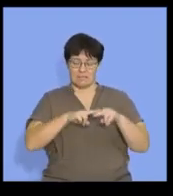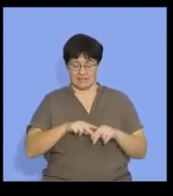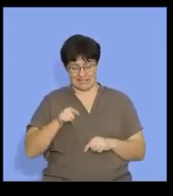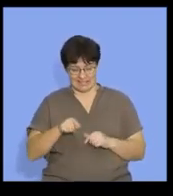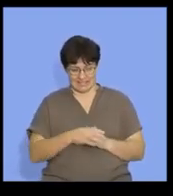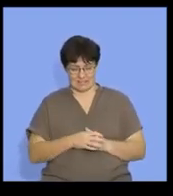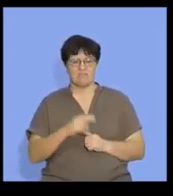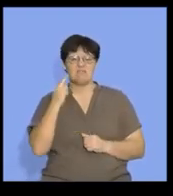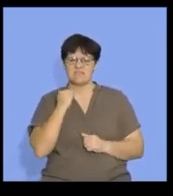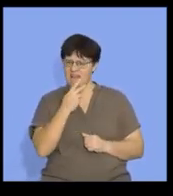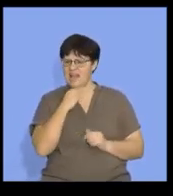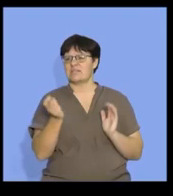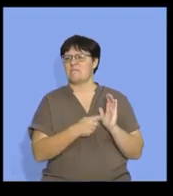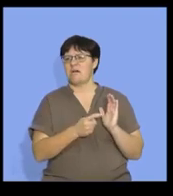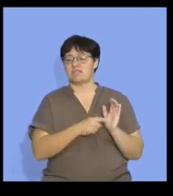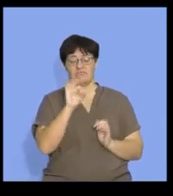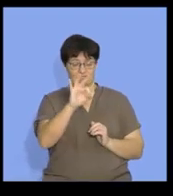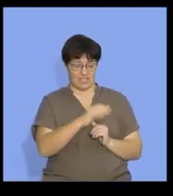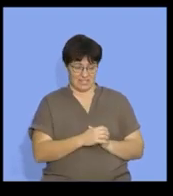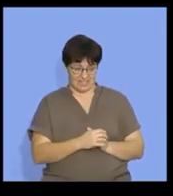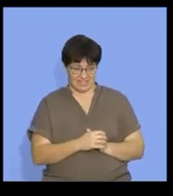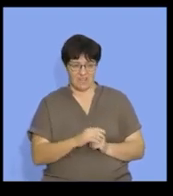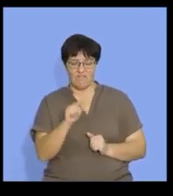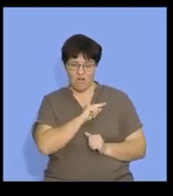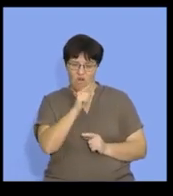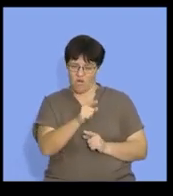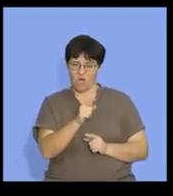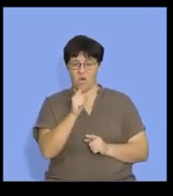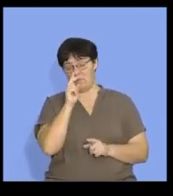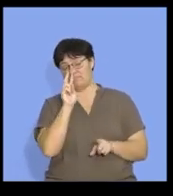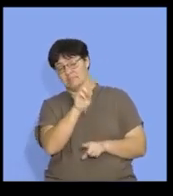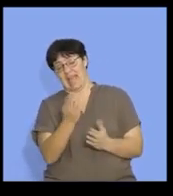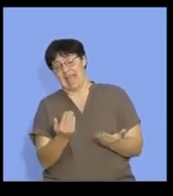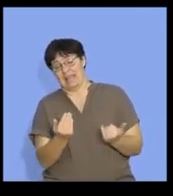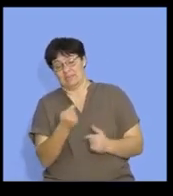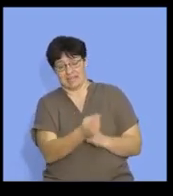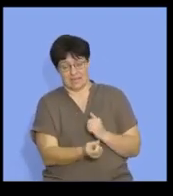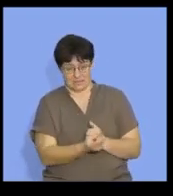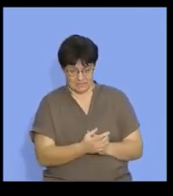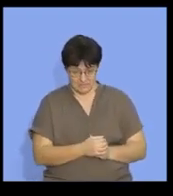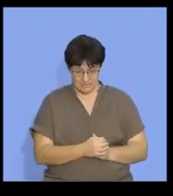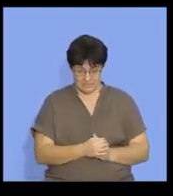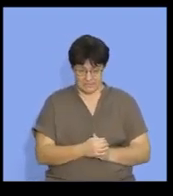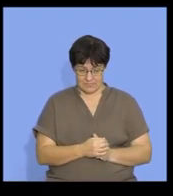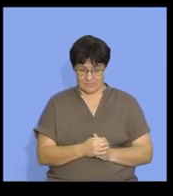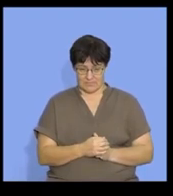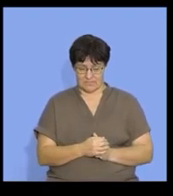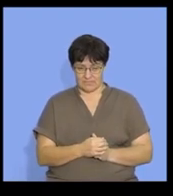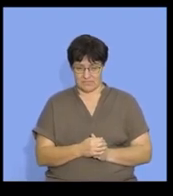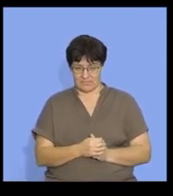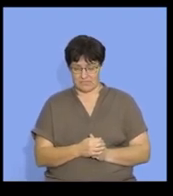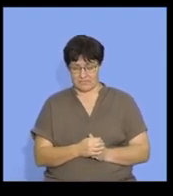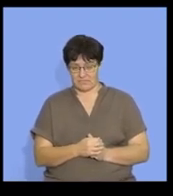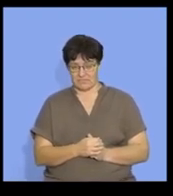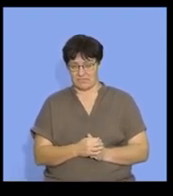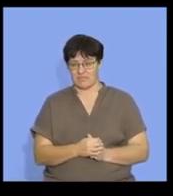Nice marks, 3 marks for my hypothesis if I was going to give you the marks. The